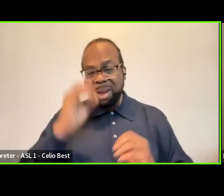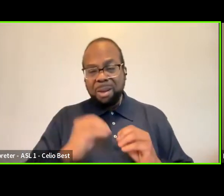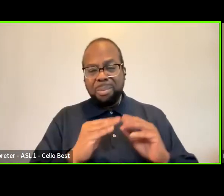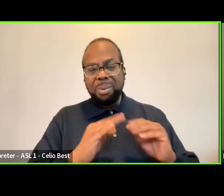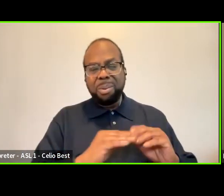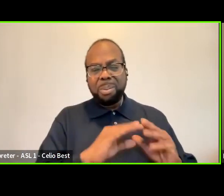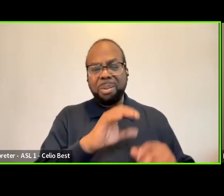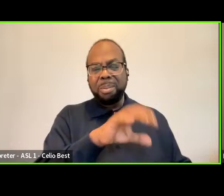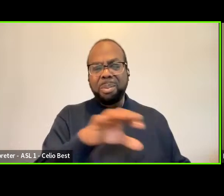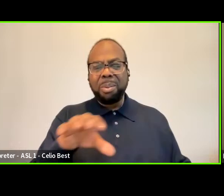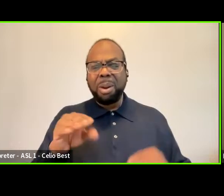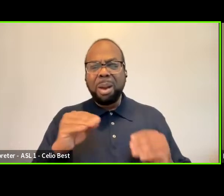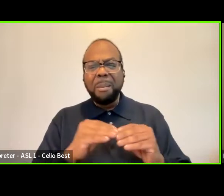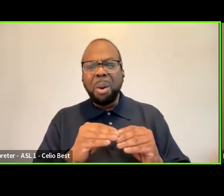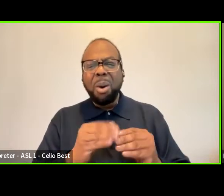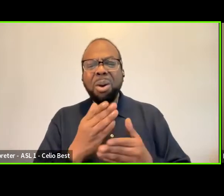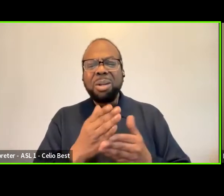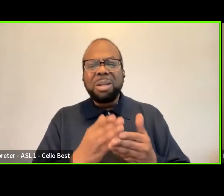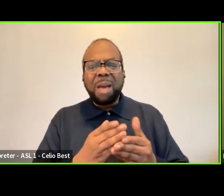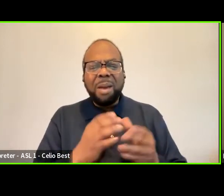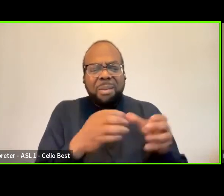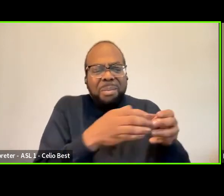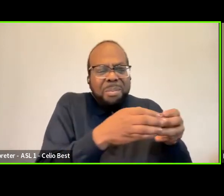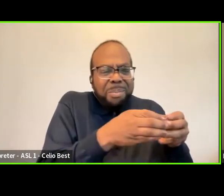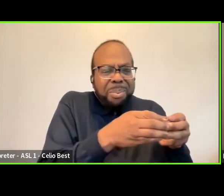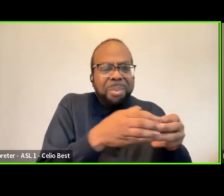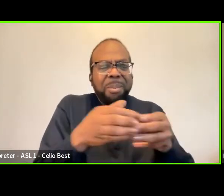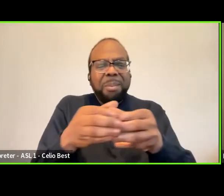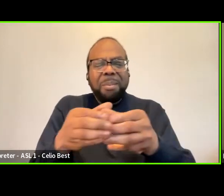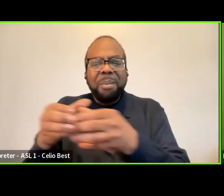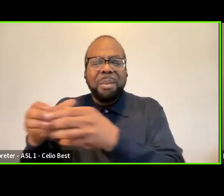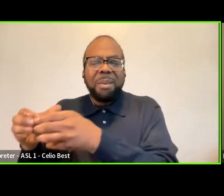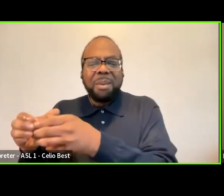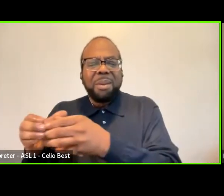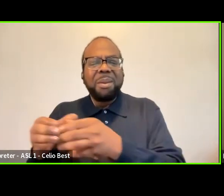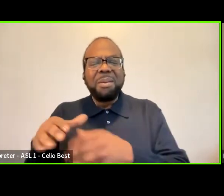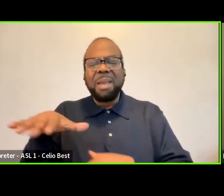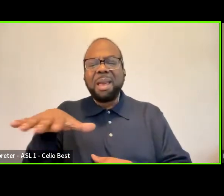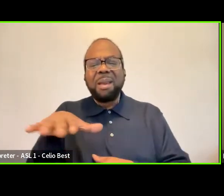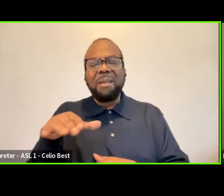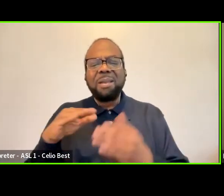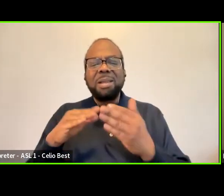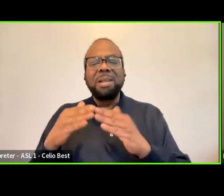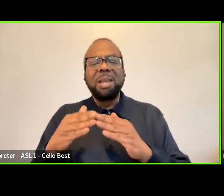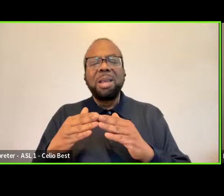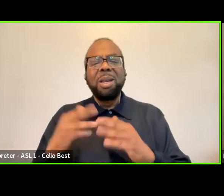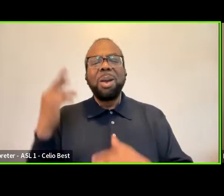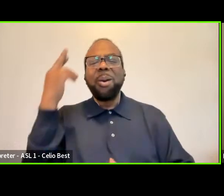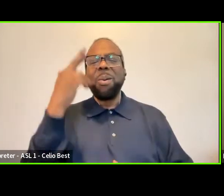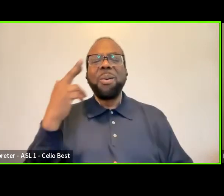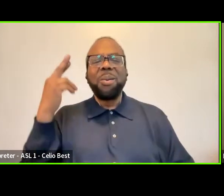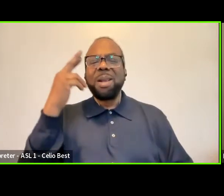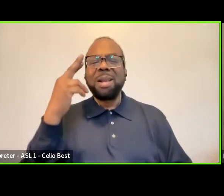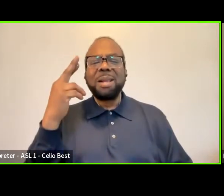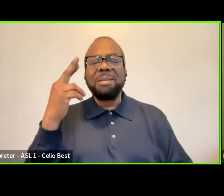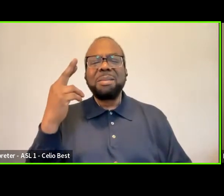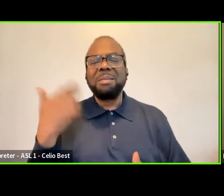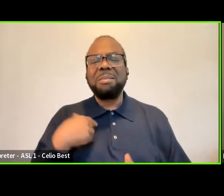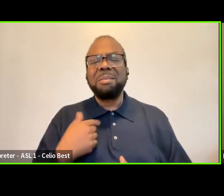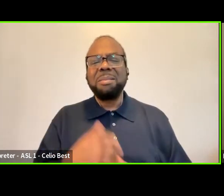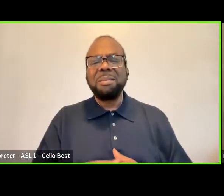concentrated in just a few areas of the city. One reason for the situation, outdated